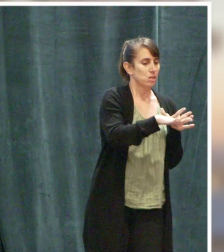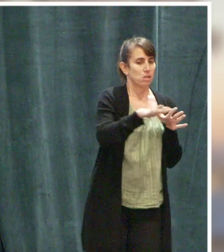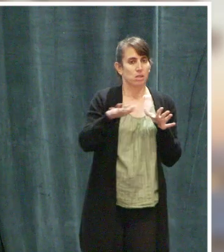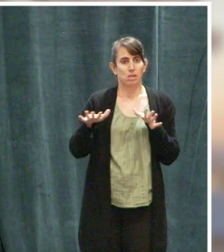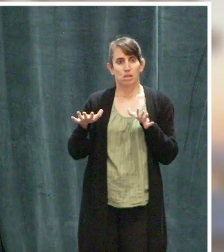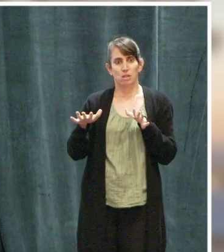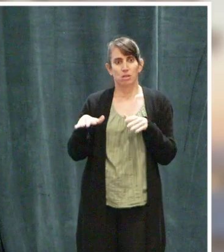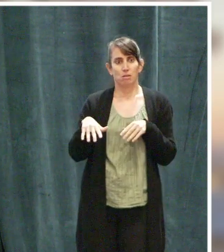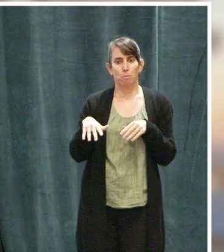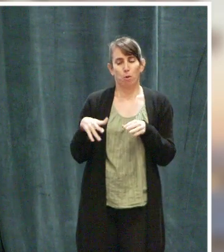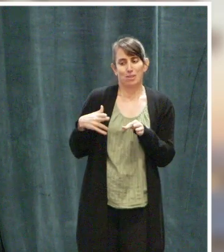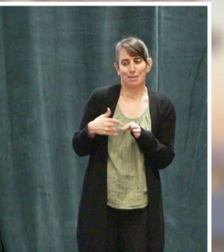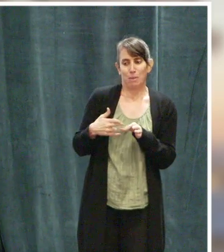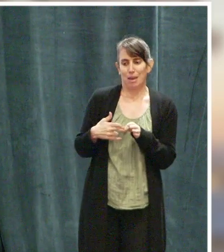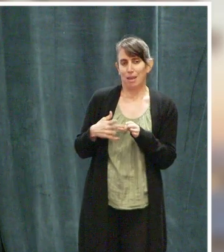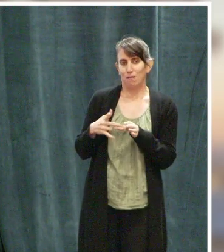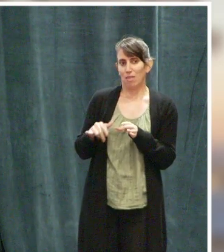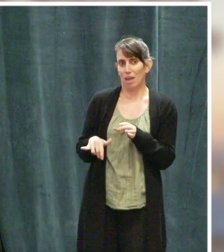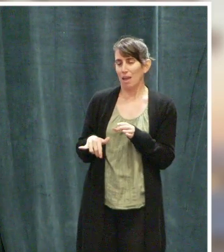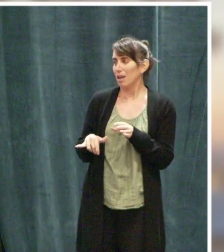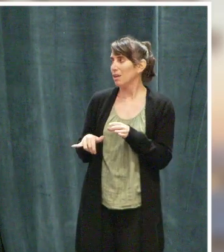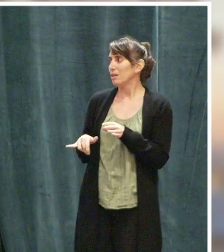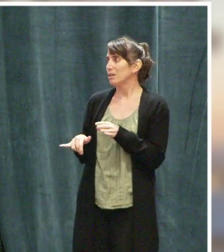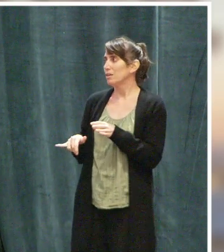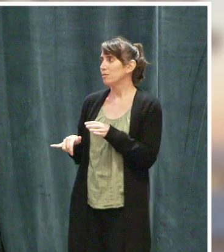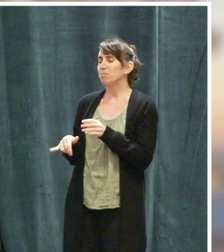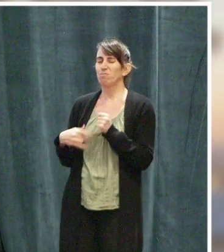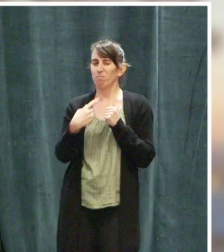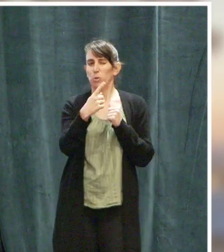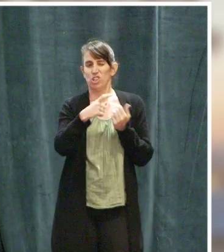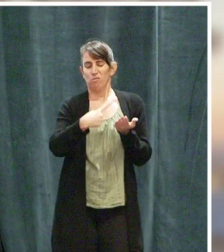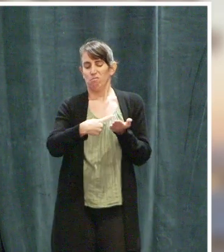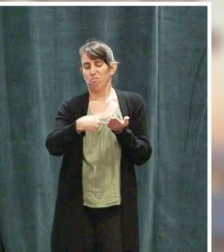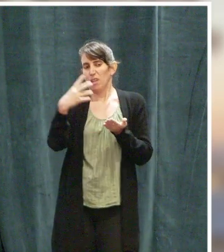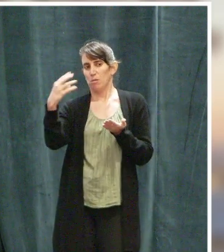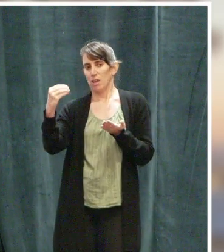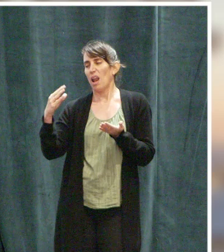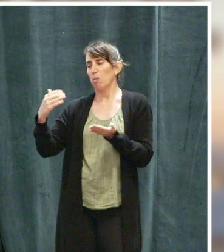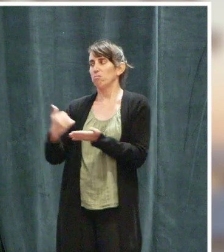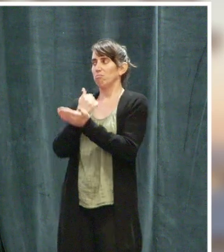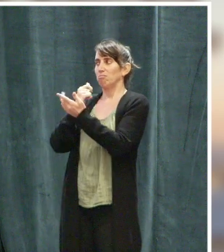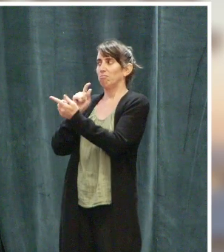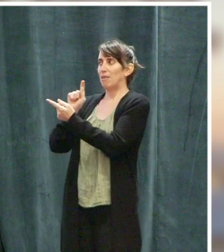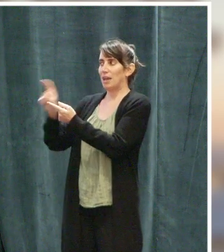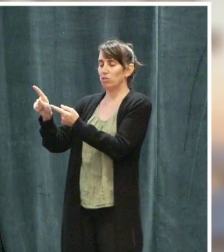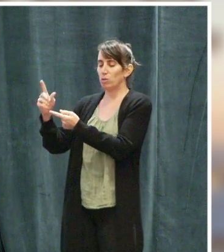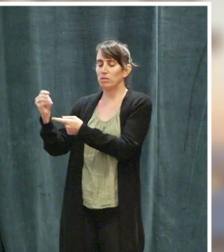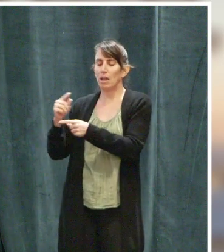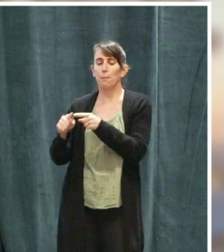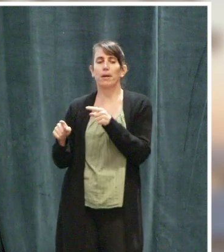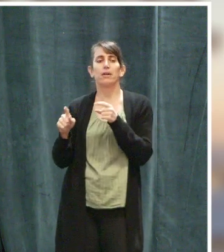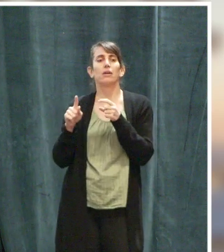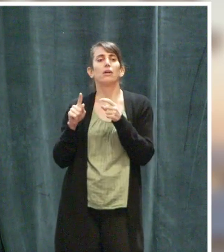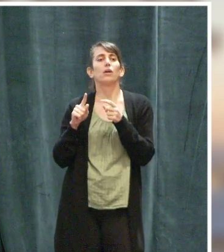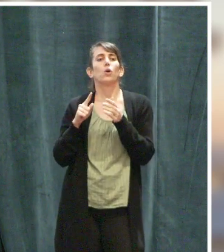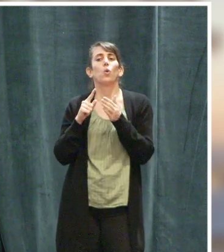west, participating in that. So we should talk outside. I'd be happy to talk. To you Okay, more fine. about I'll take you up on that. Yeah. And my last So, question on was, table, yeah.